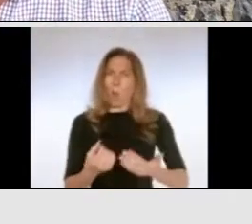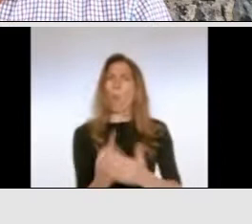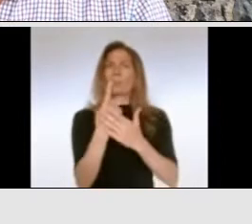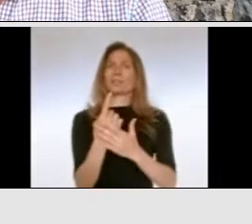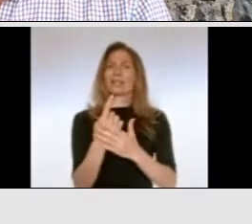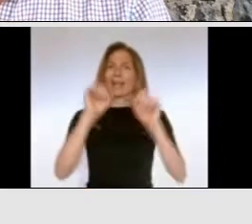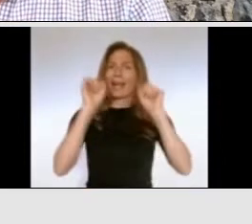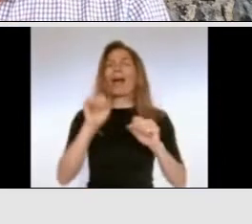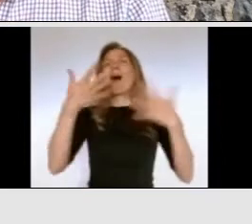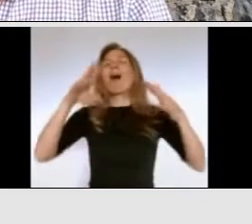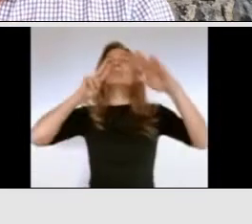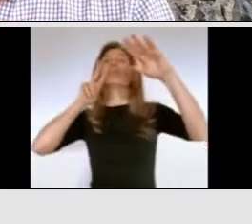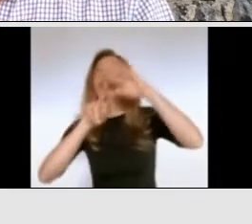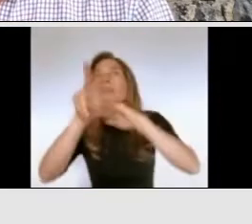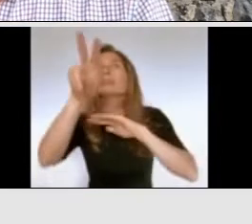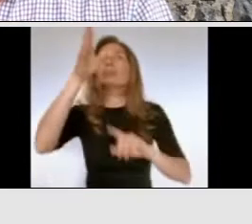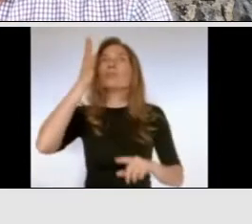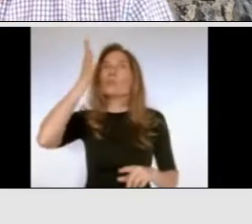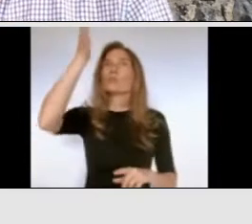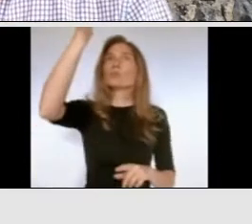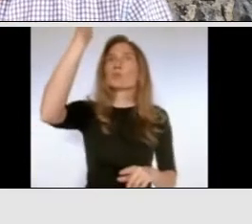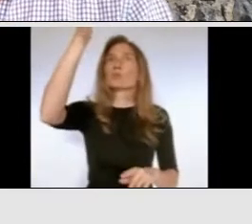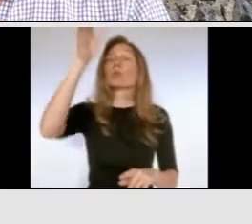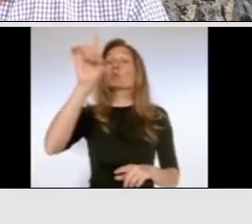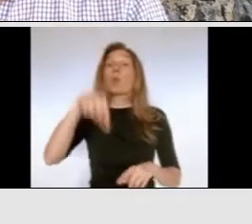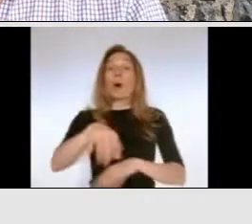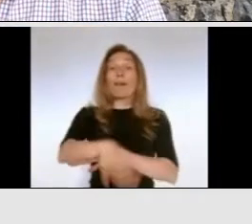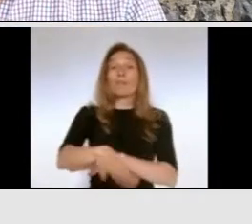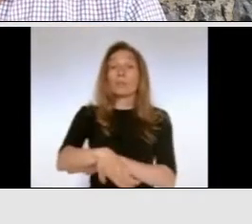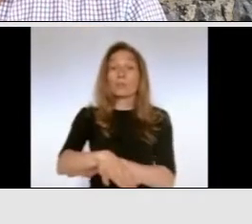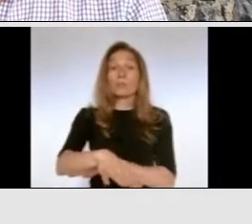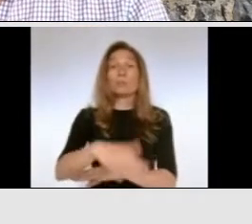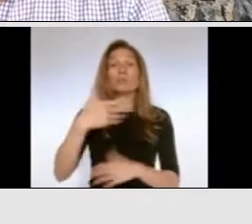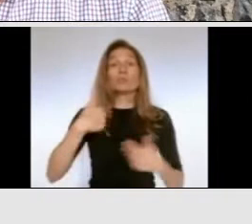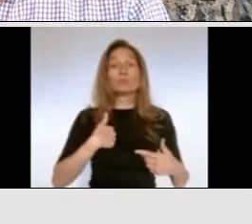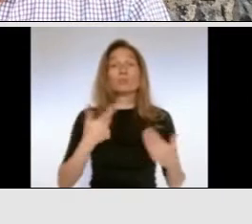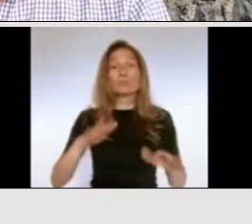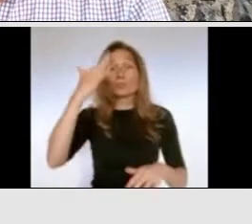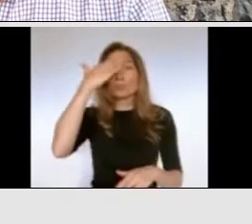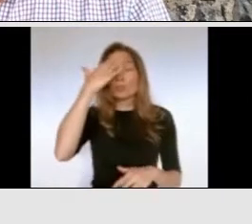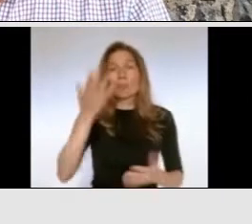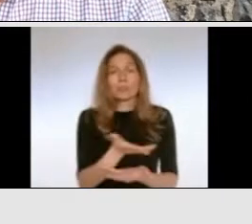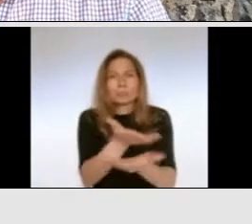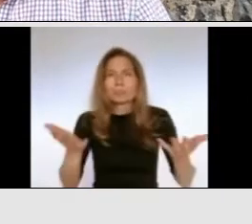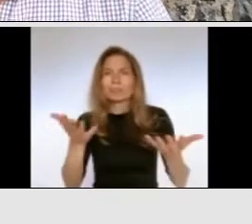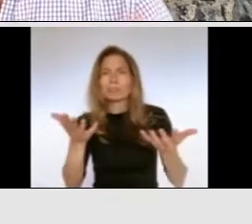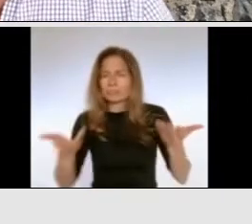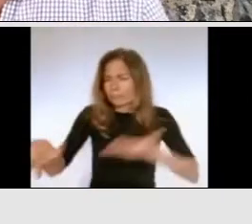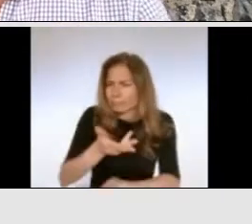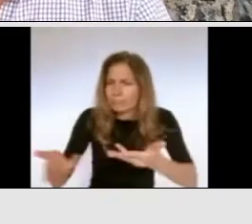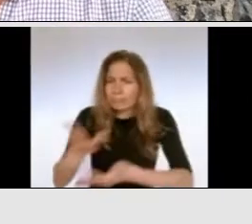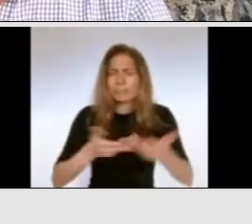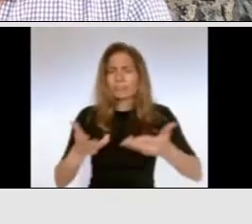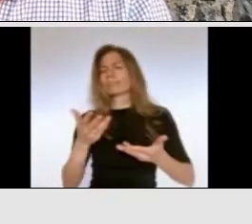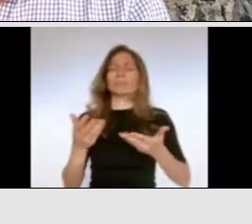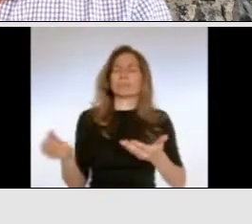future, and I know that's going to be part of some of the work this afternoon in thinking more broadly about the work